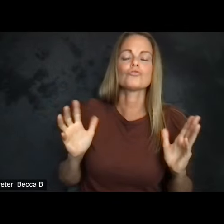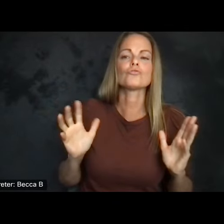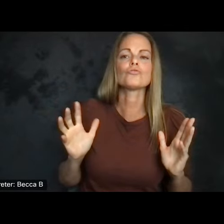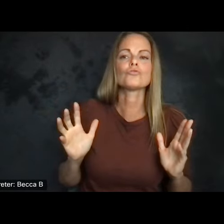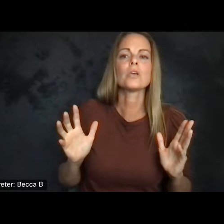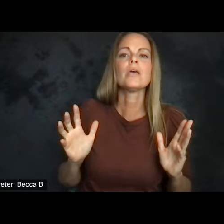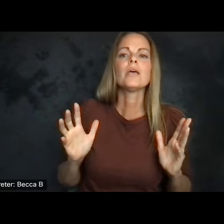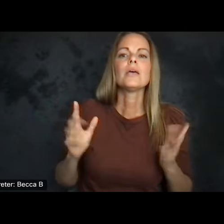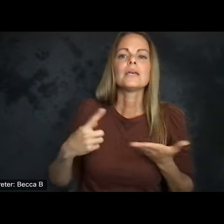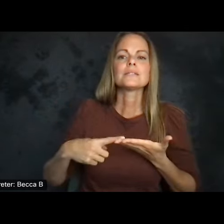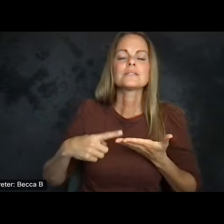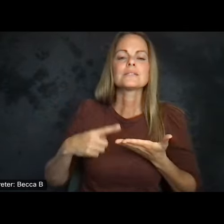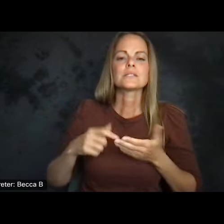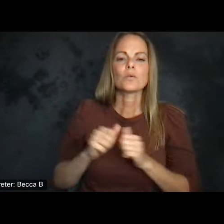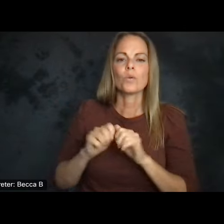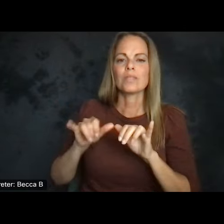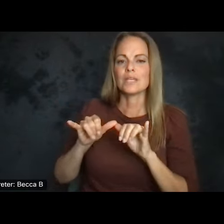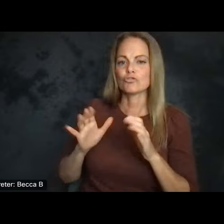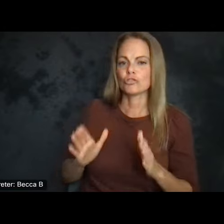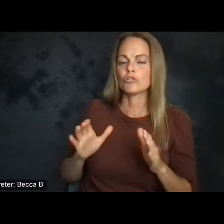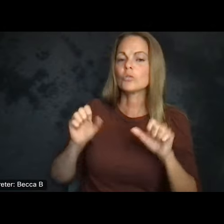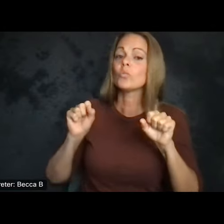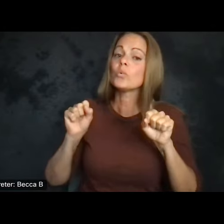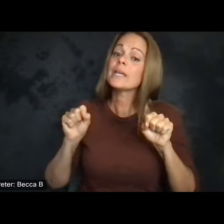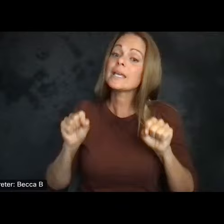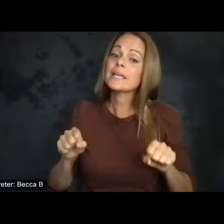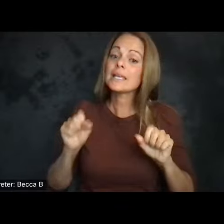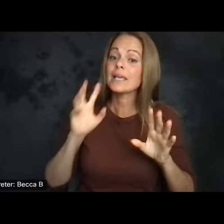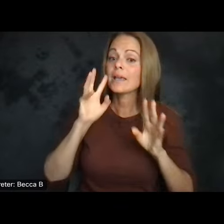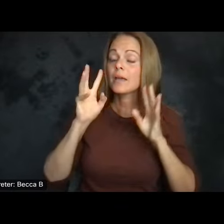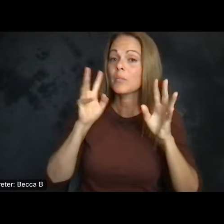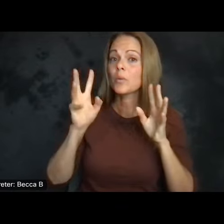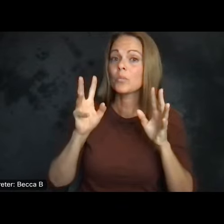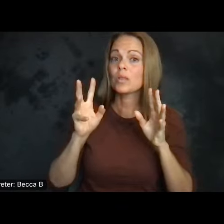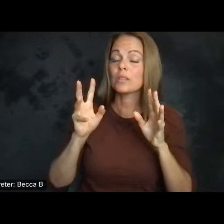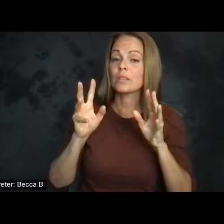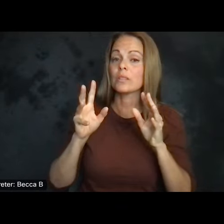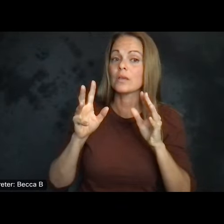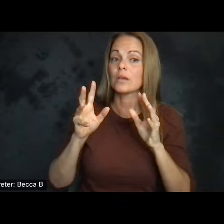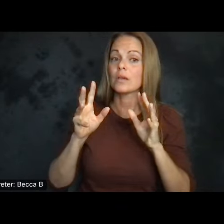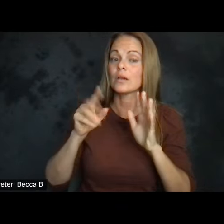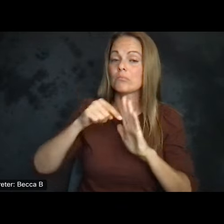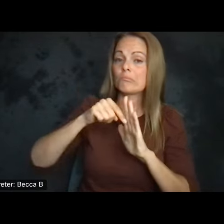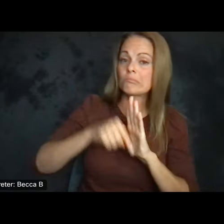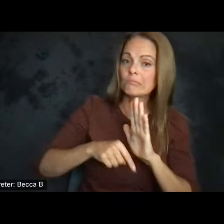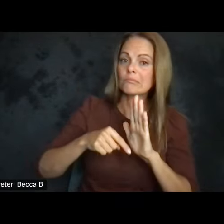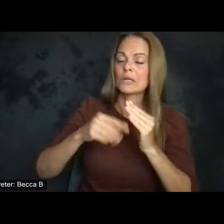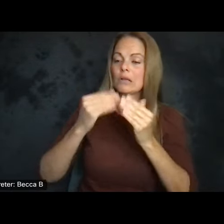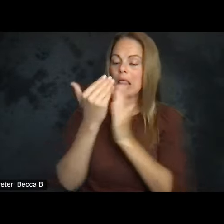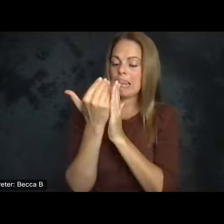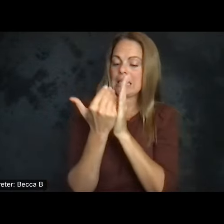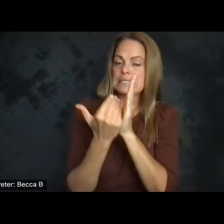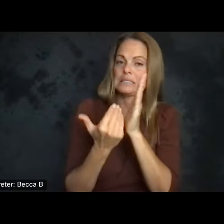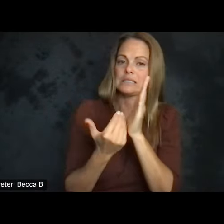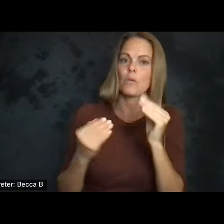speaking with engineering, we can come up with a pretty extensive list on additional dams that need to be